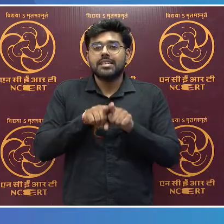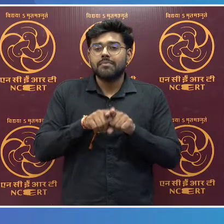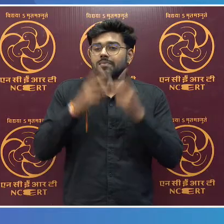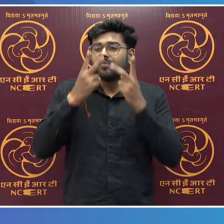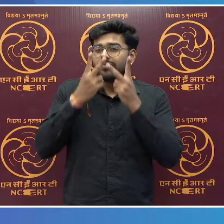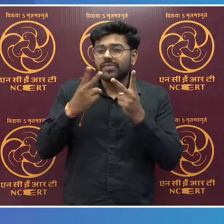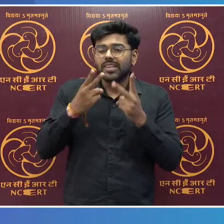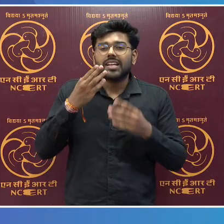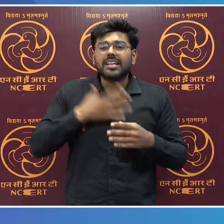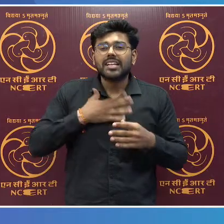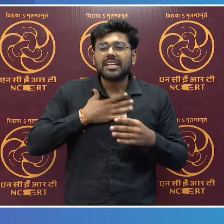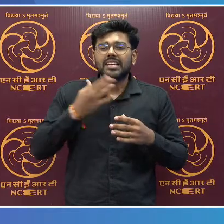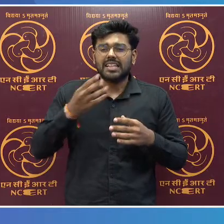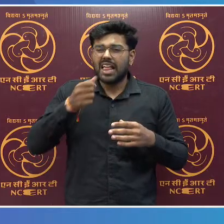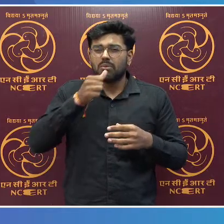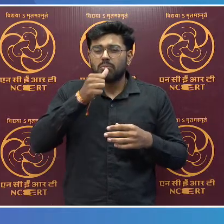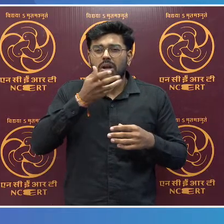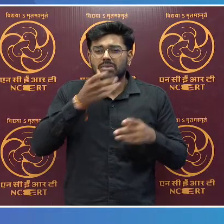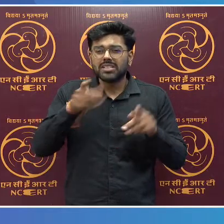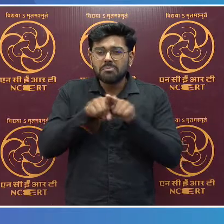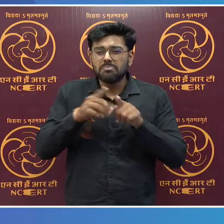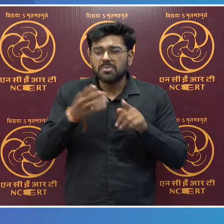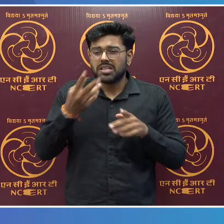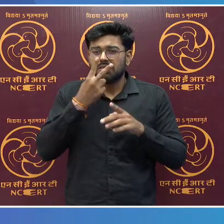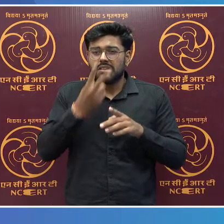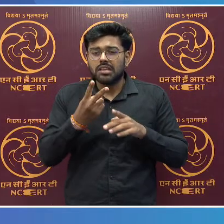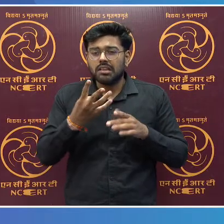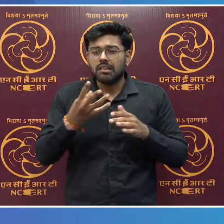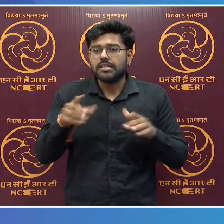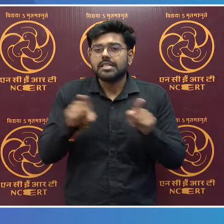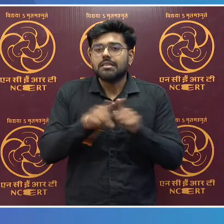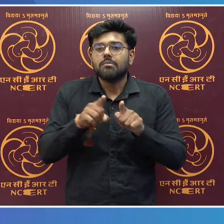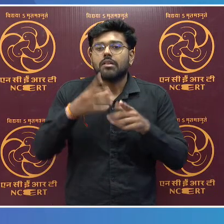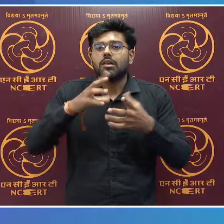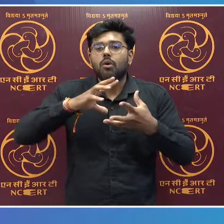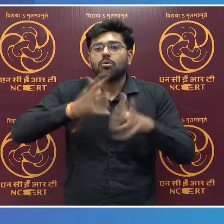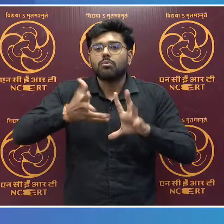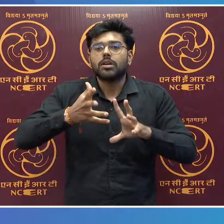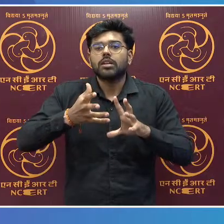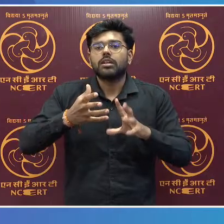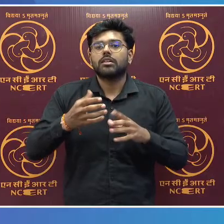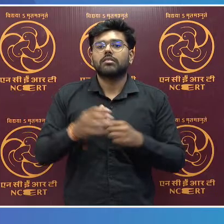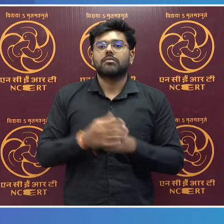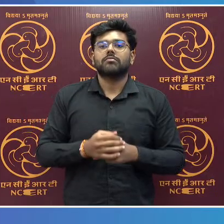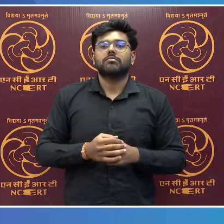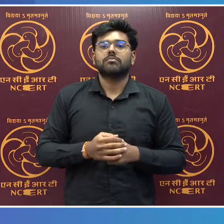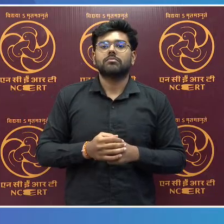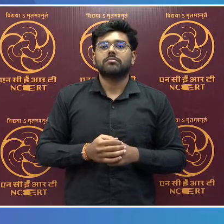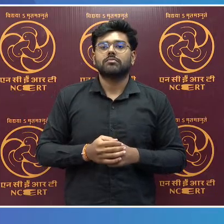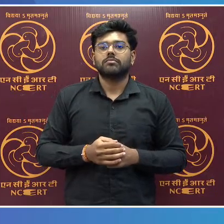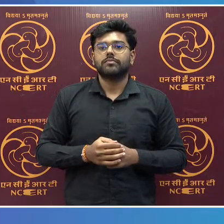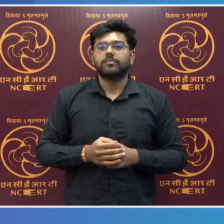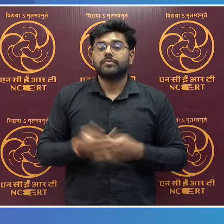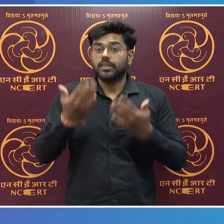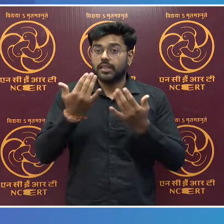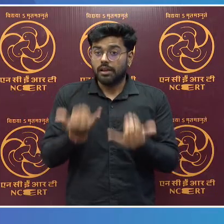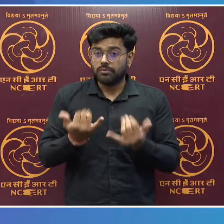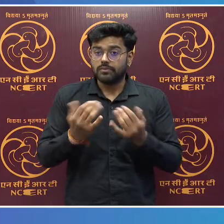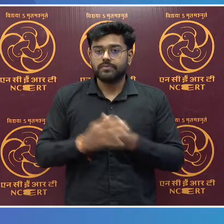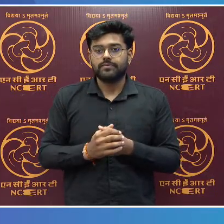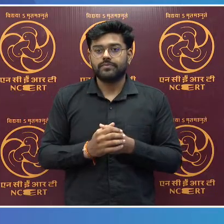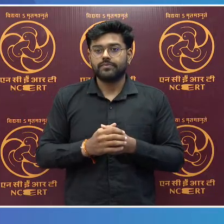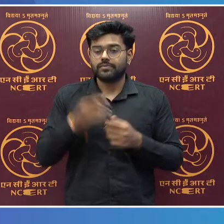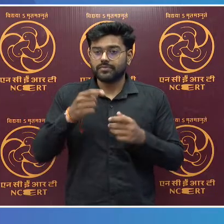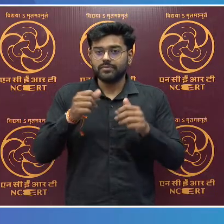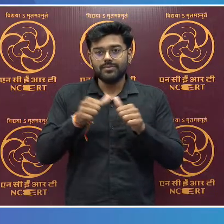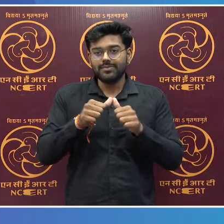in it, which enables algae to do photosynthesis. Now, algae